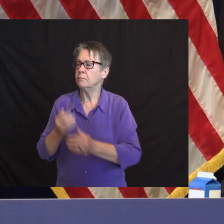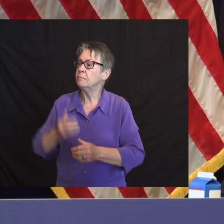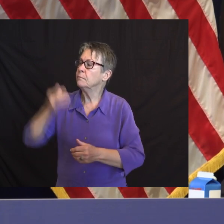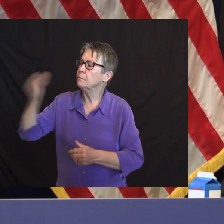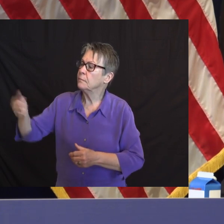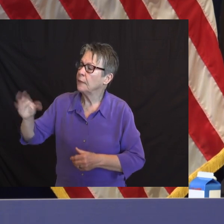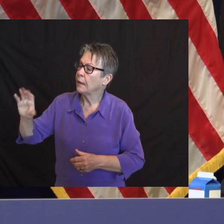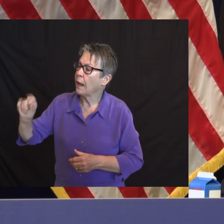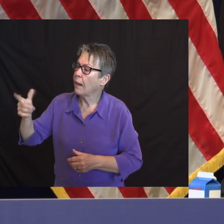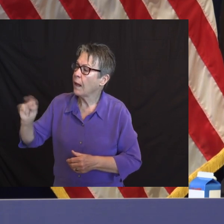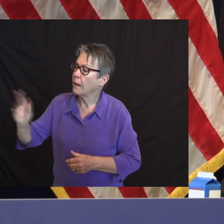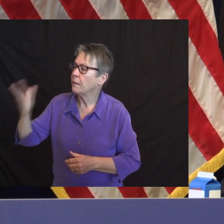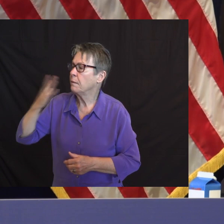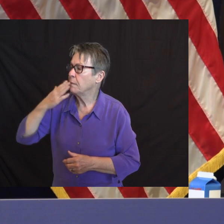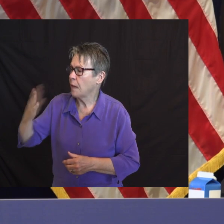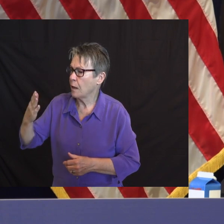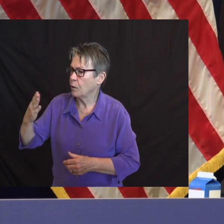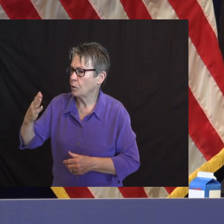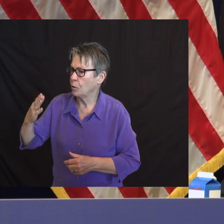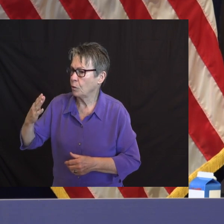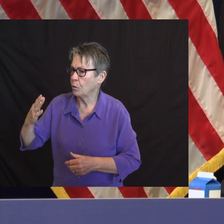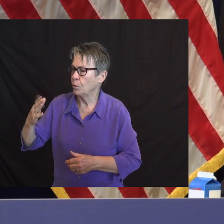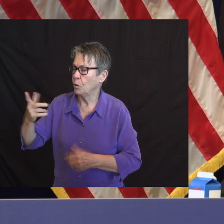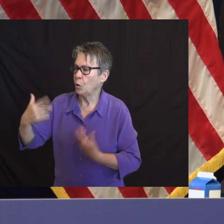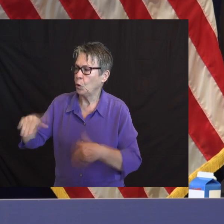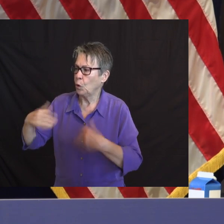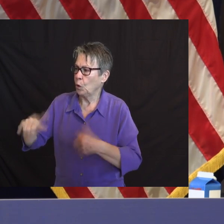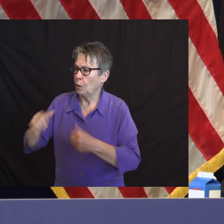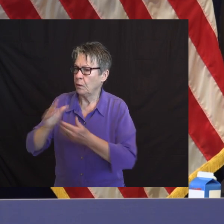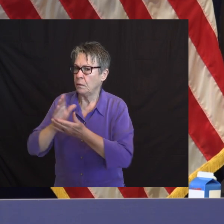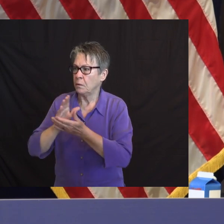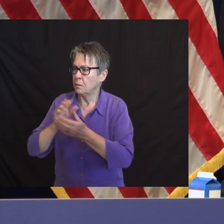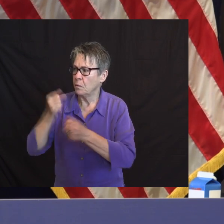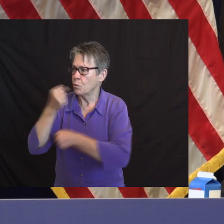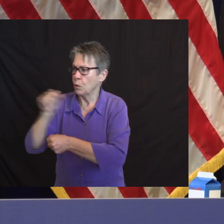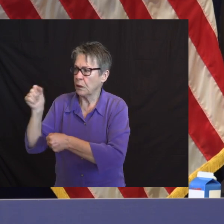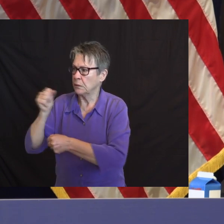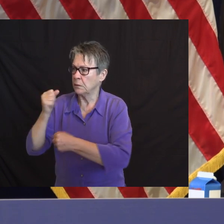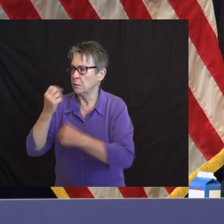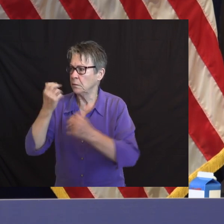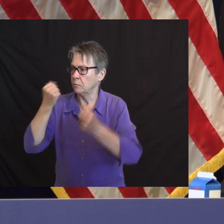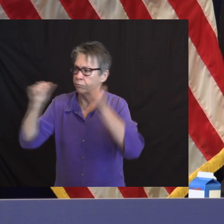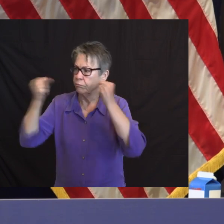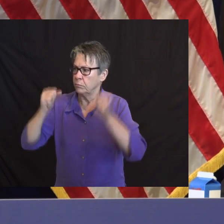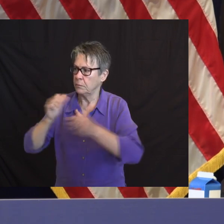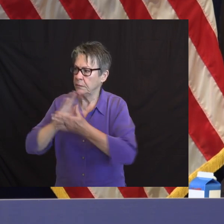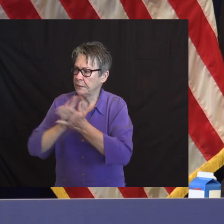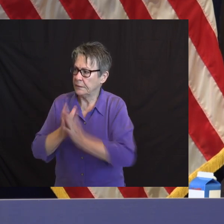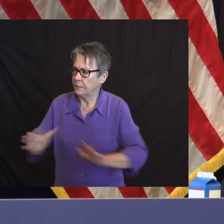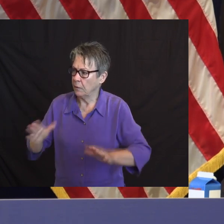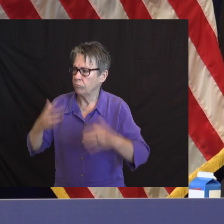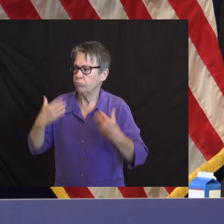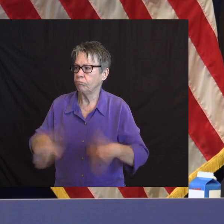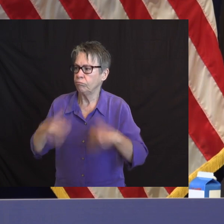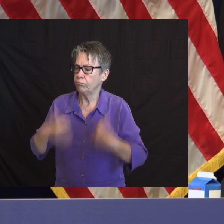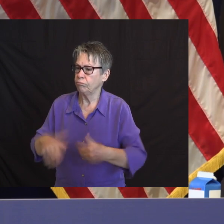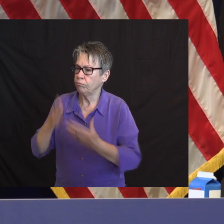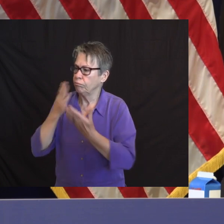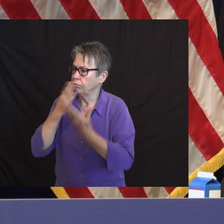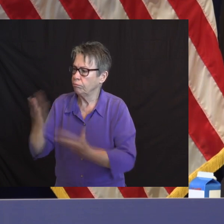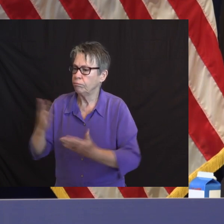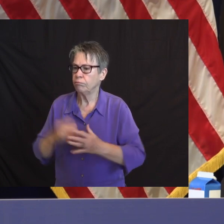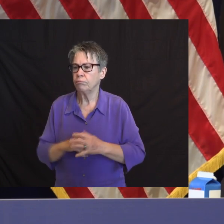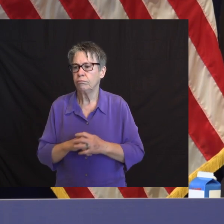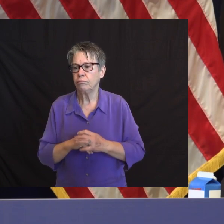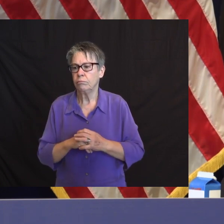the peaceful protest string of success we've got stays as good as it is, and thank you for your leadership. Jared and